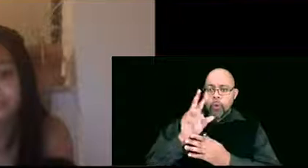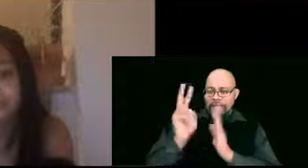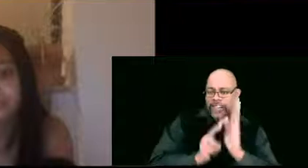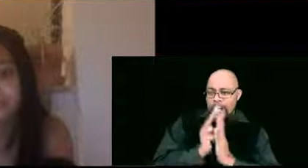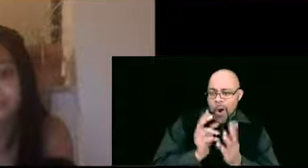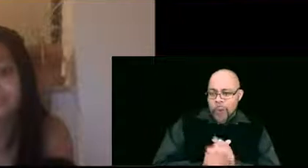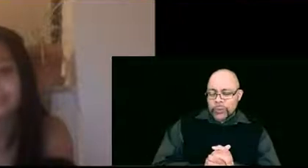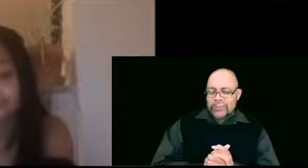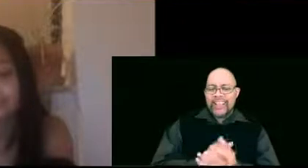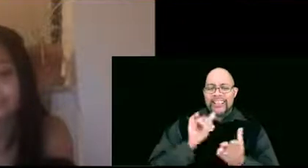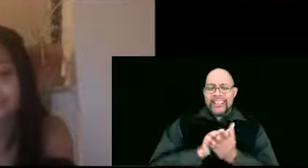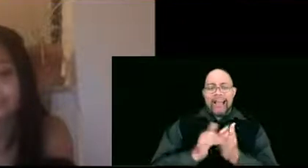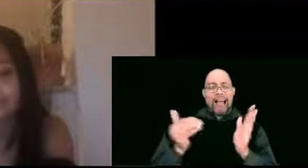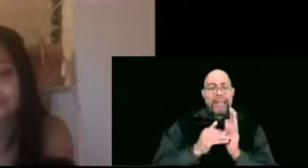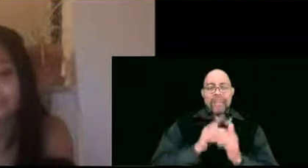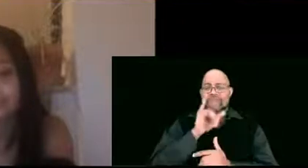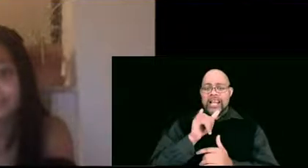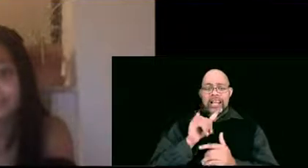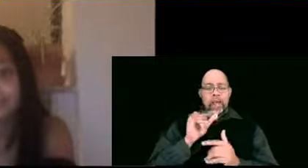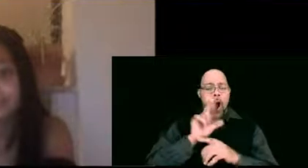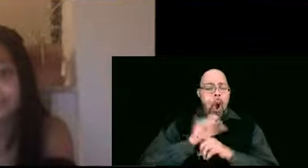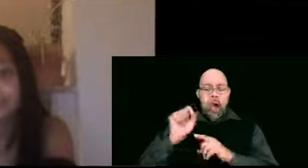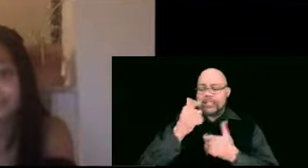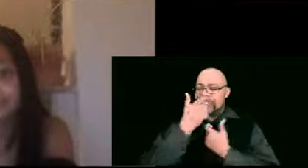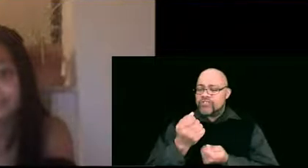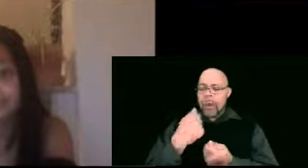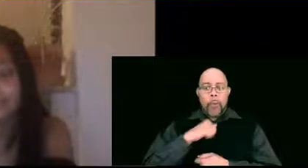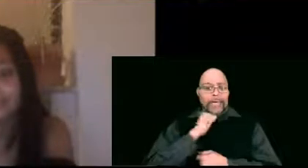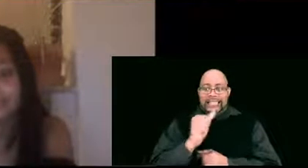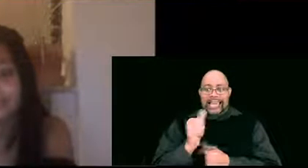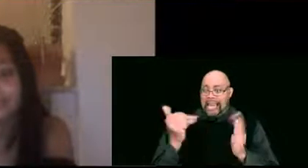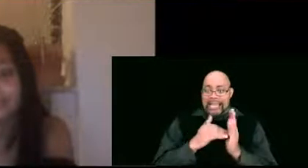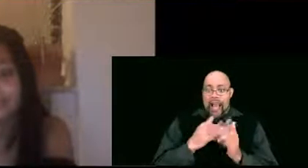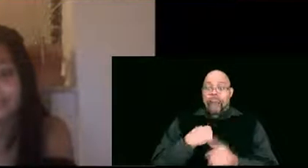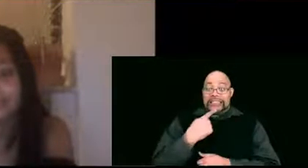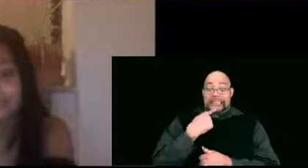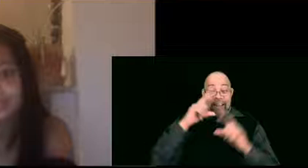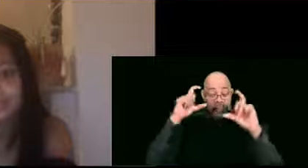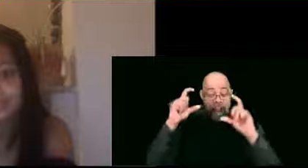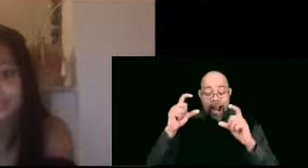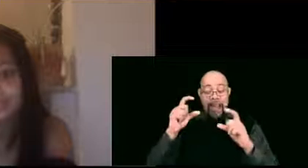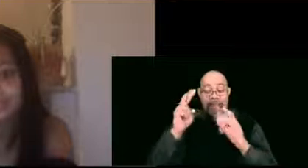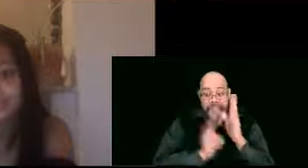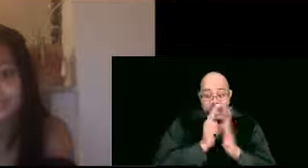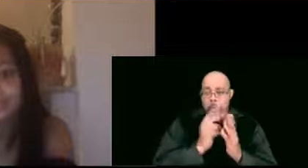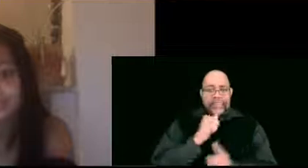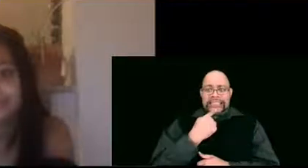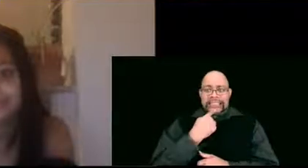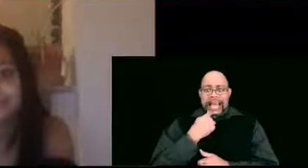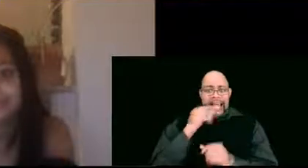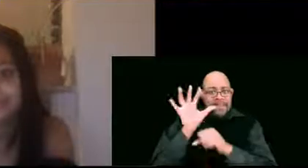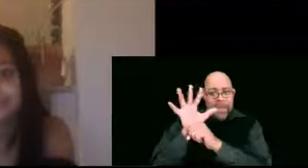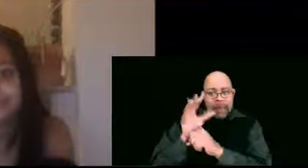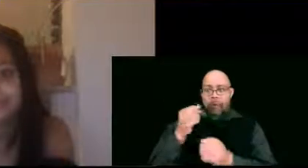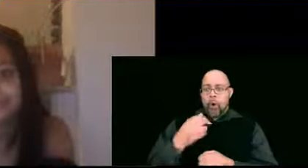through videos, which is, again, really awesome and interesting. And we didn't, again, we said photography, videography.